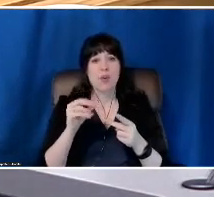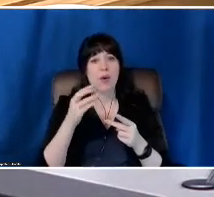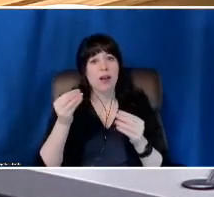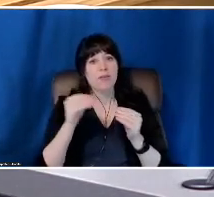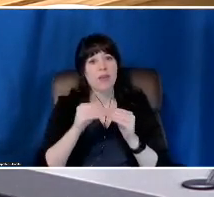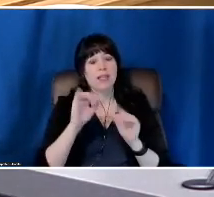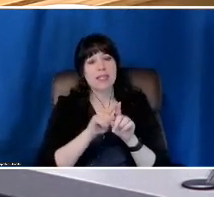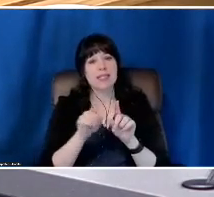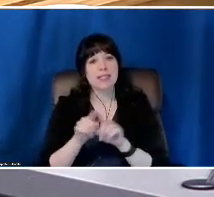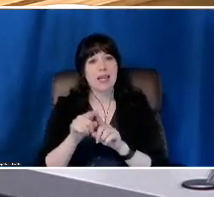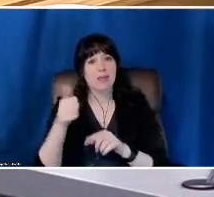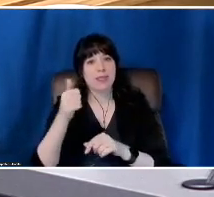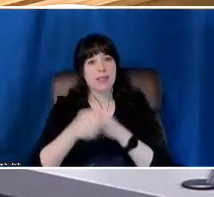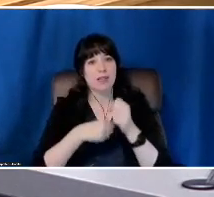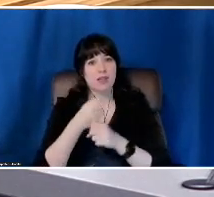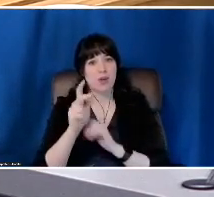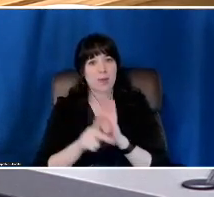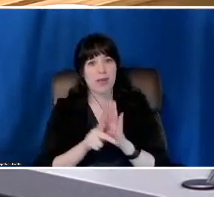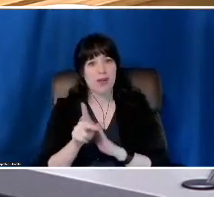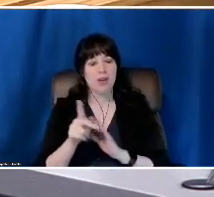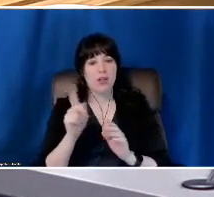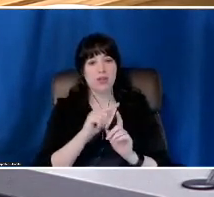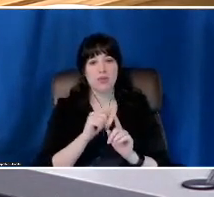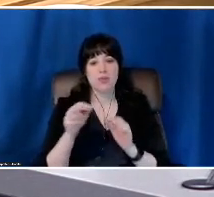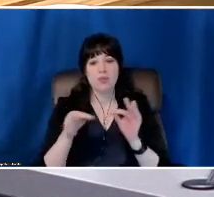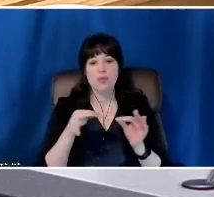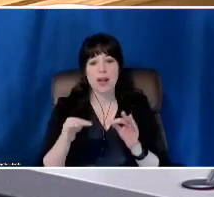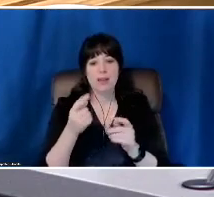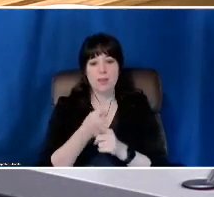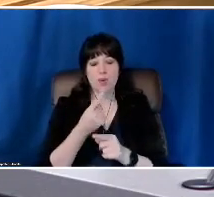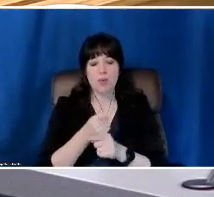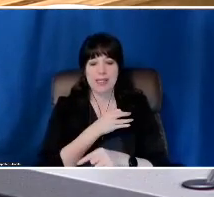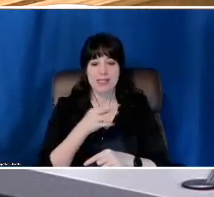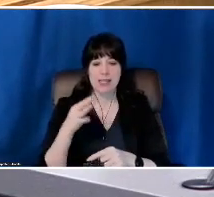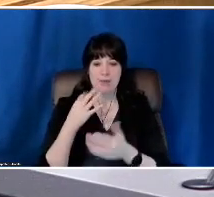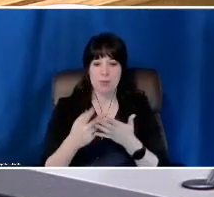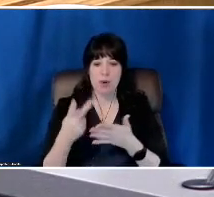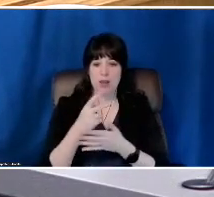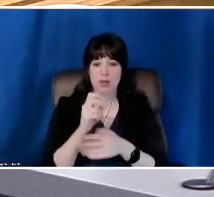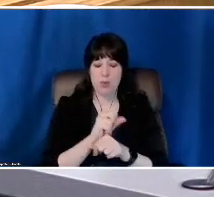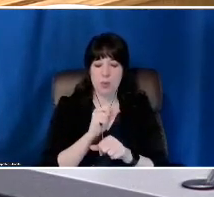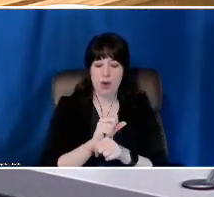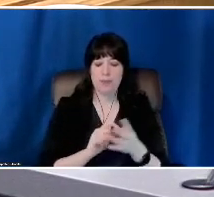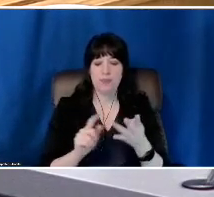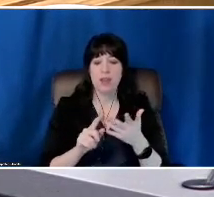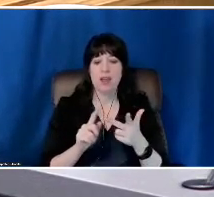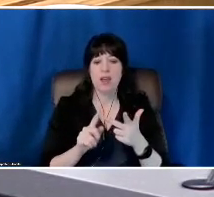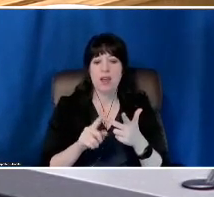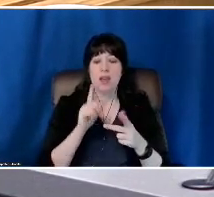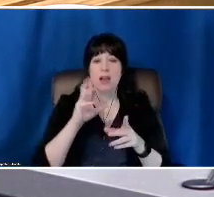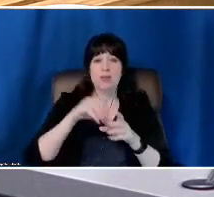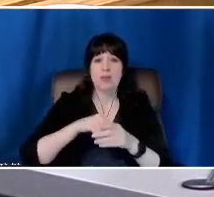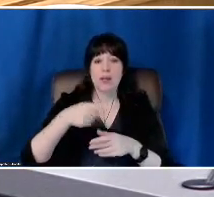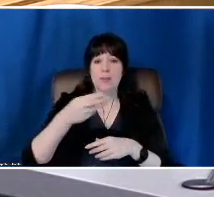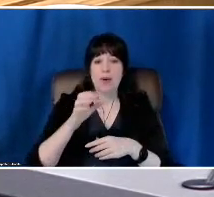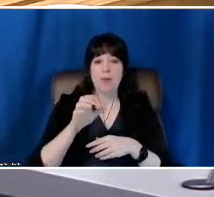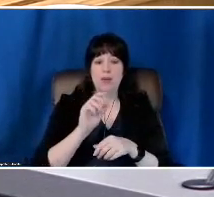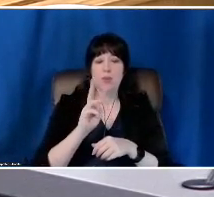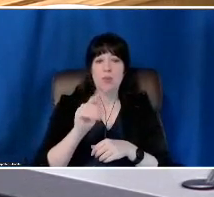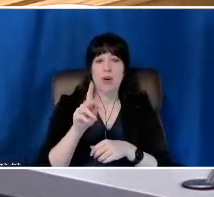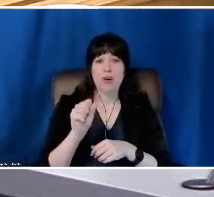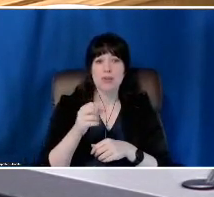city staff to prioritize the work. Key city departments, including Public Works, Community